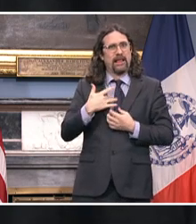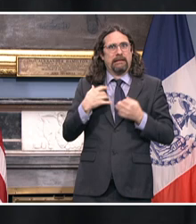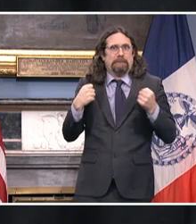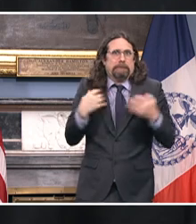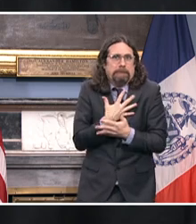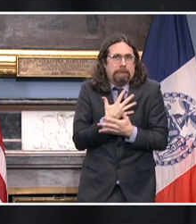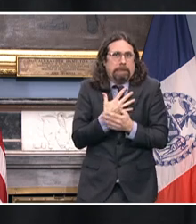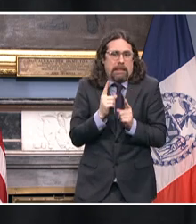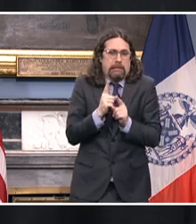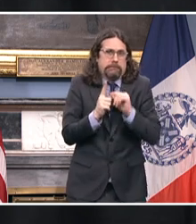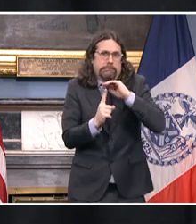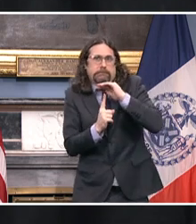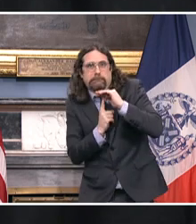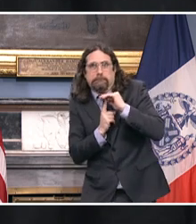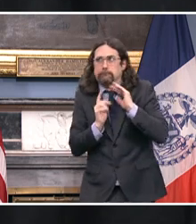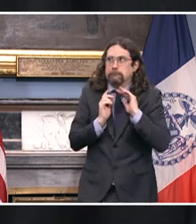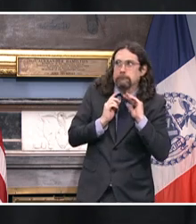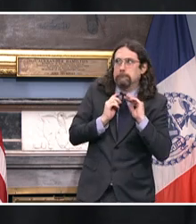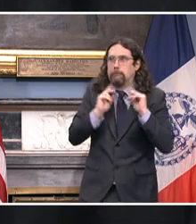hard.